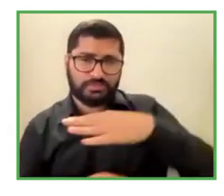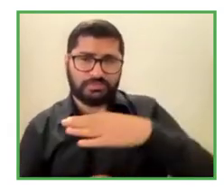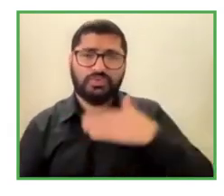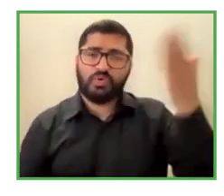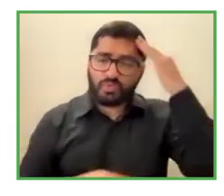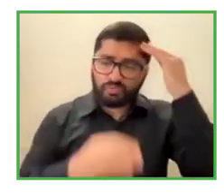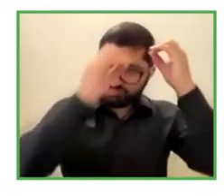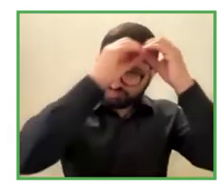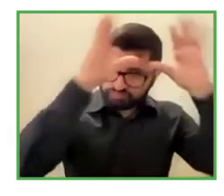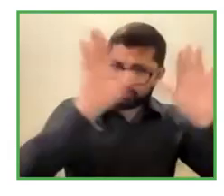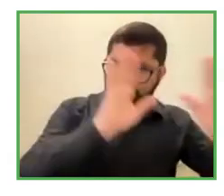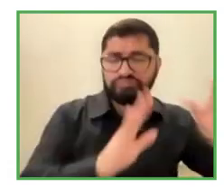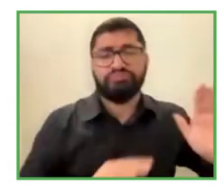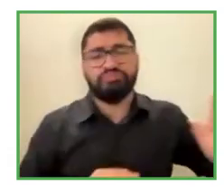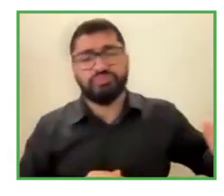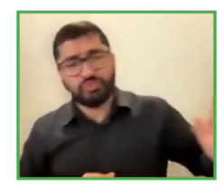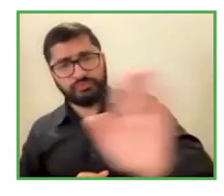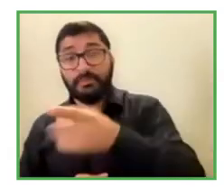by